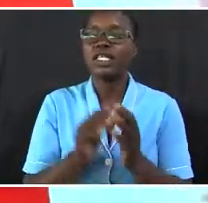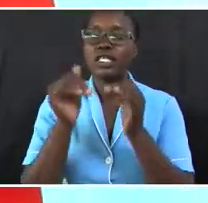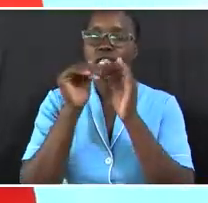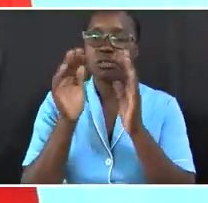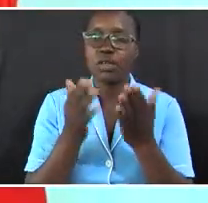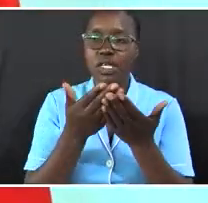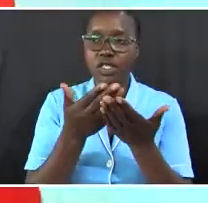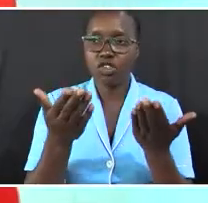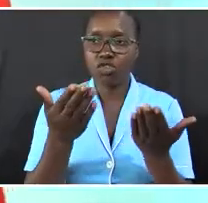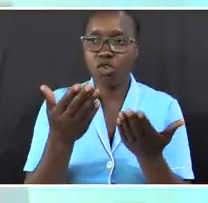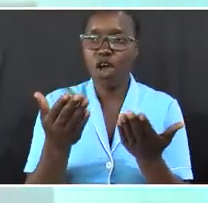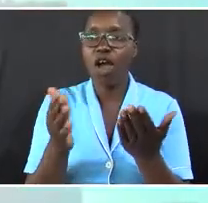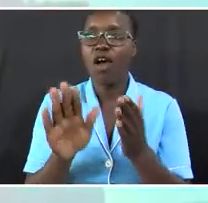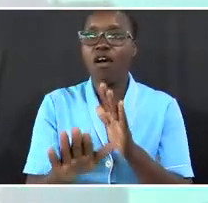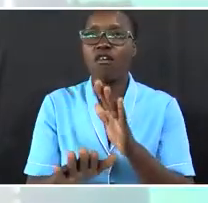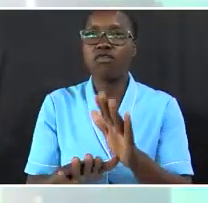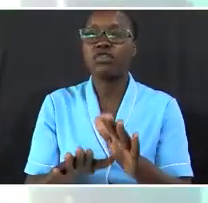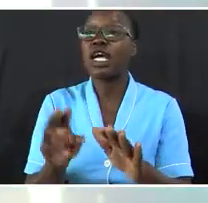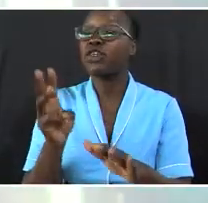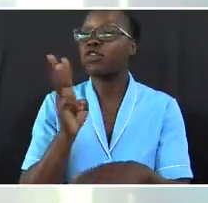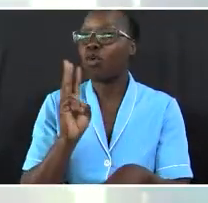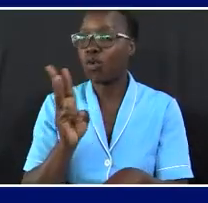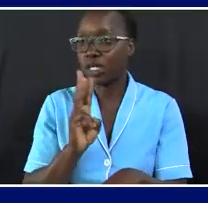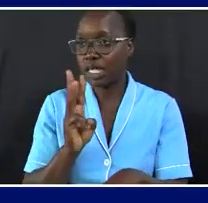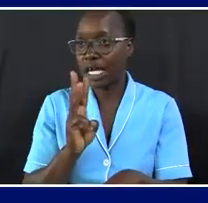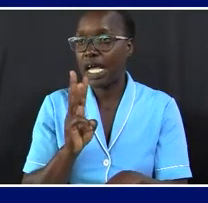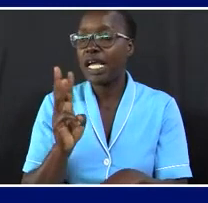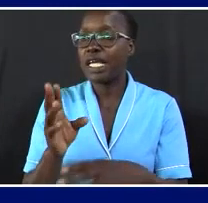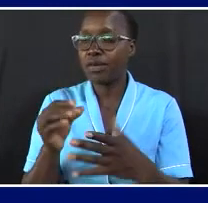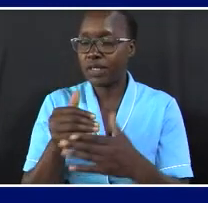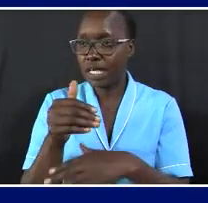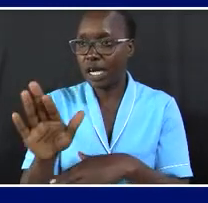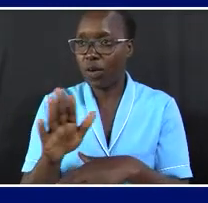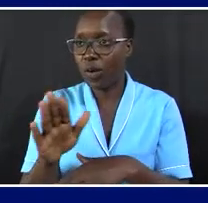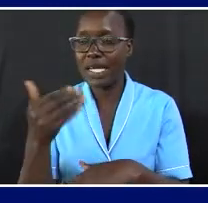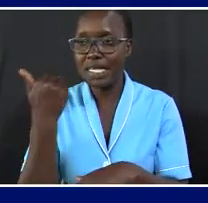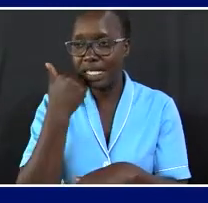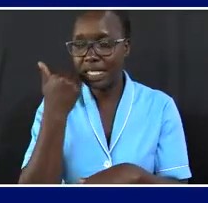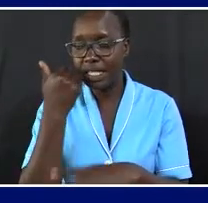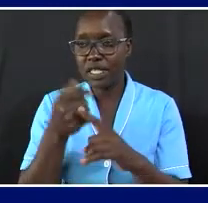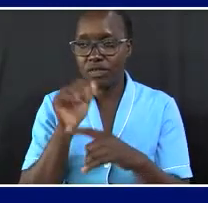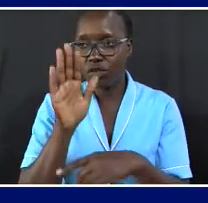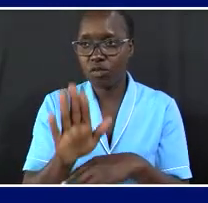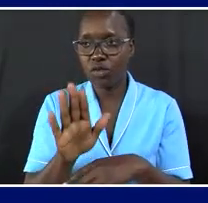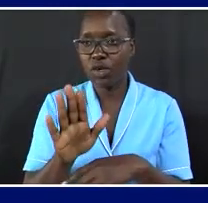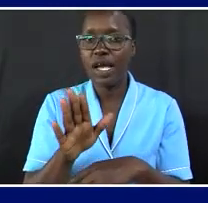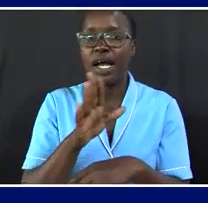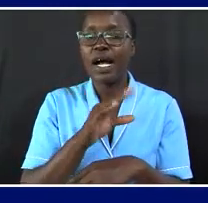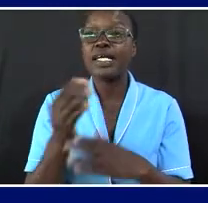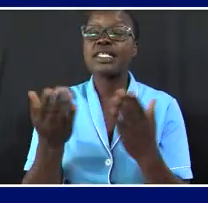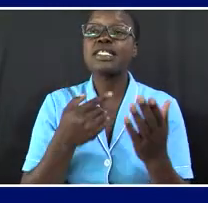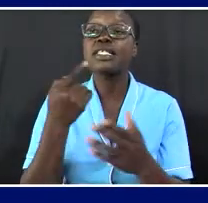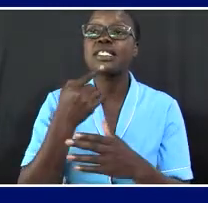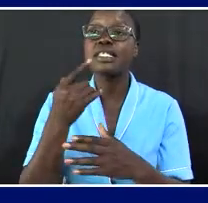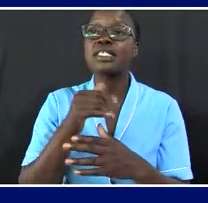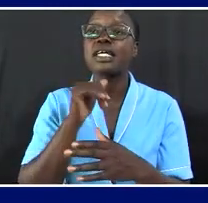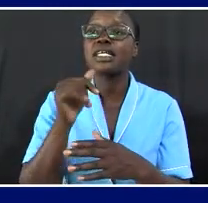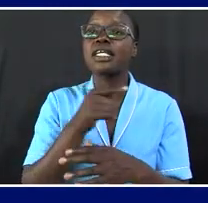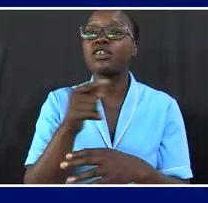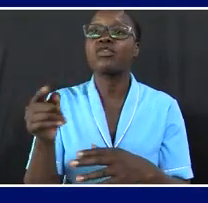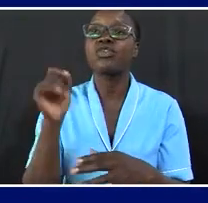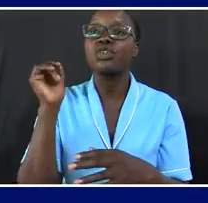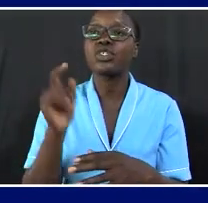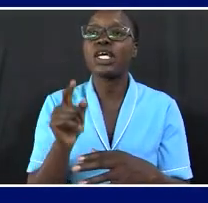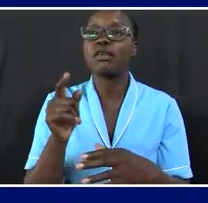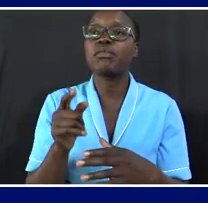bless your food and your water. He will take away sickness from you. He says, none of you shall